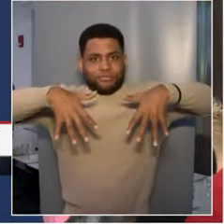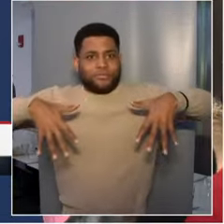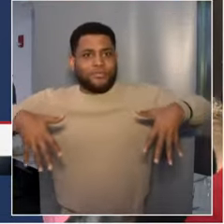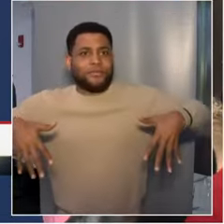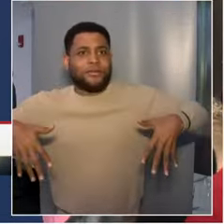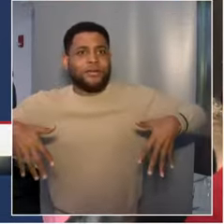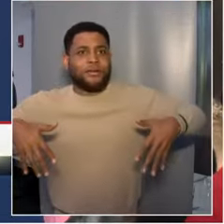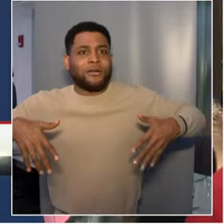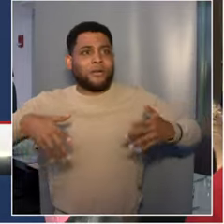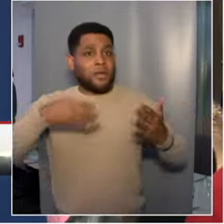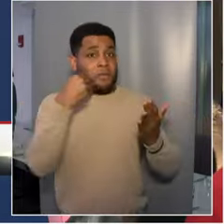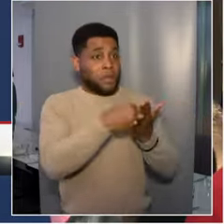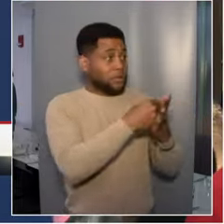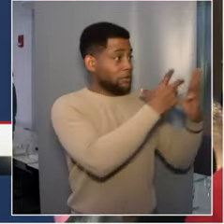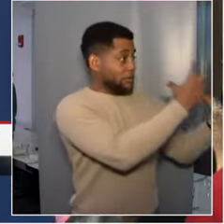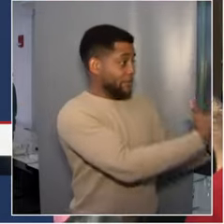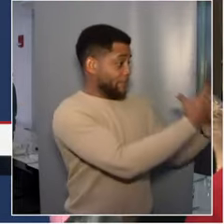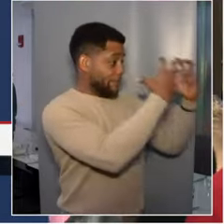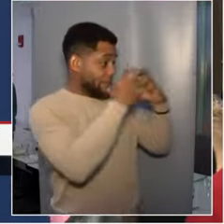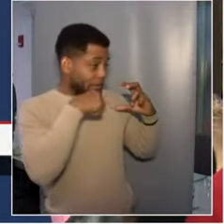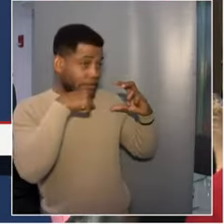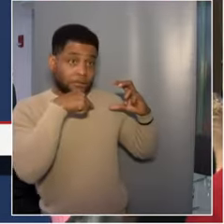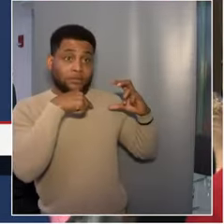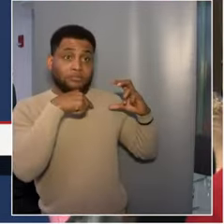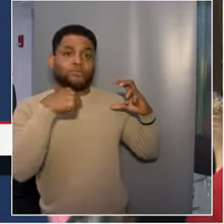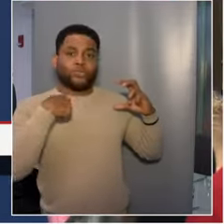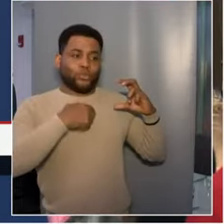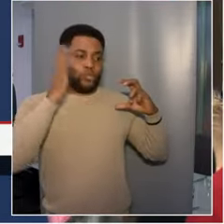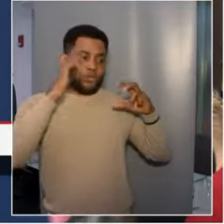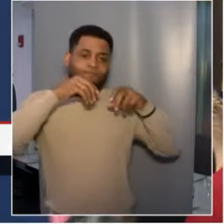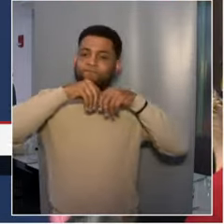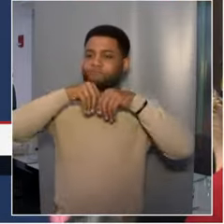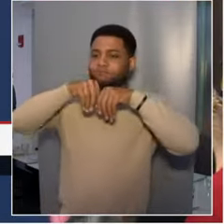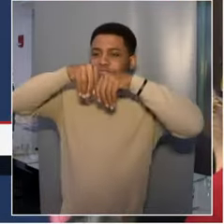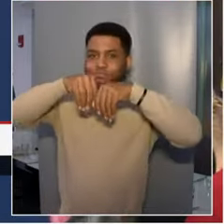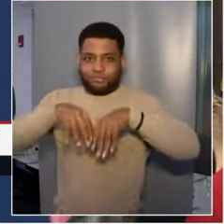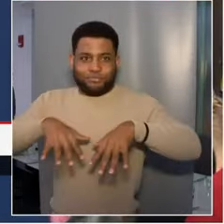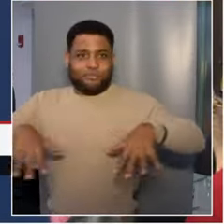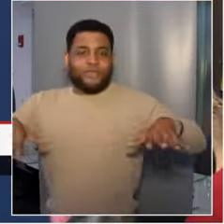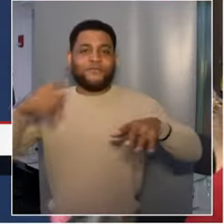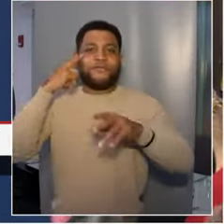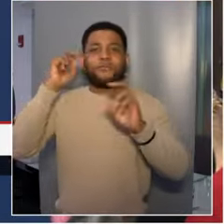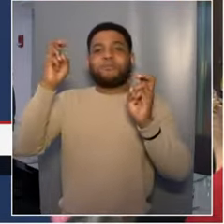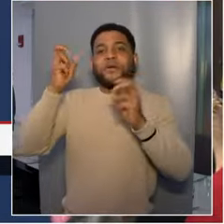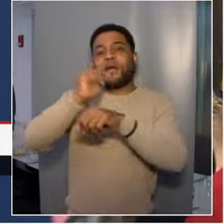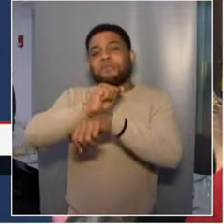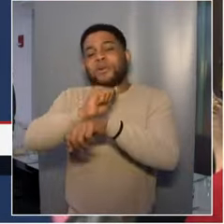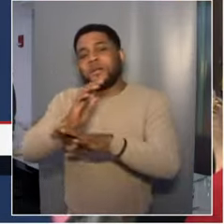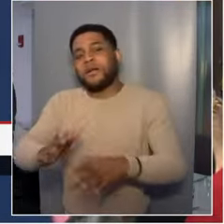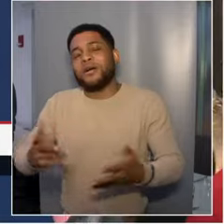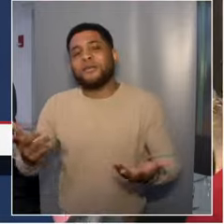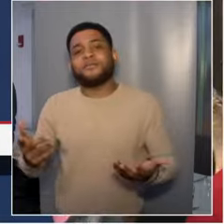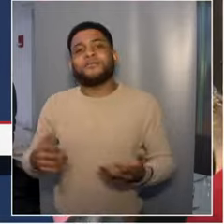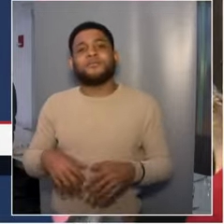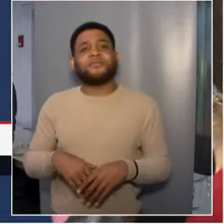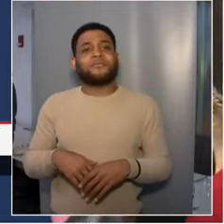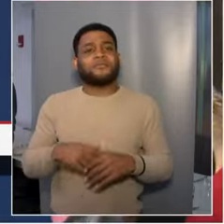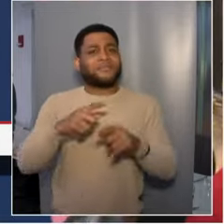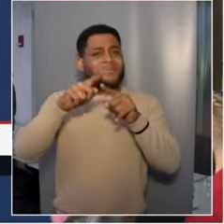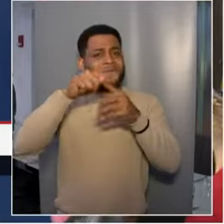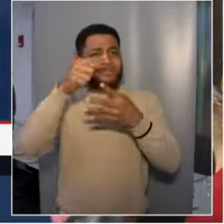it is our money, right? The taxes that we're paying are dramatic, and as we